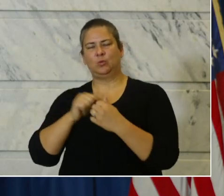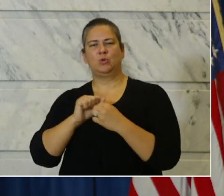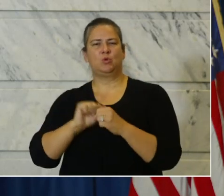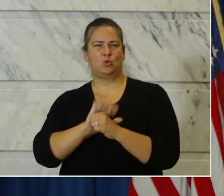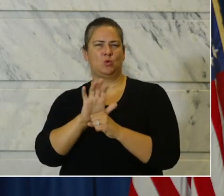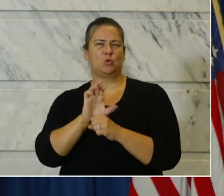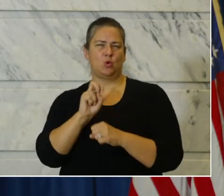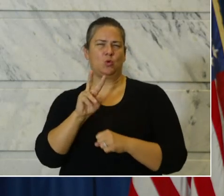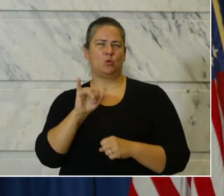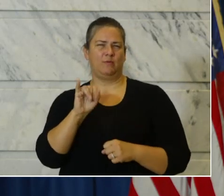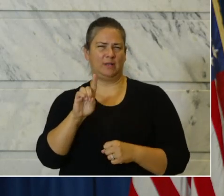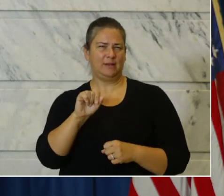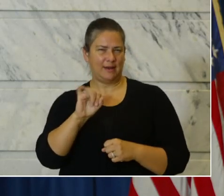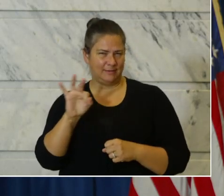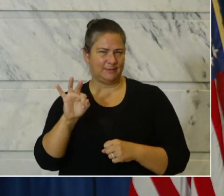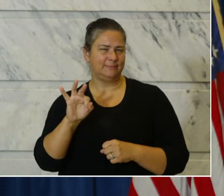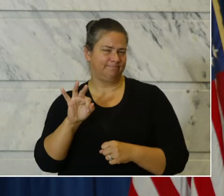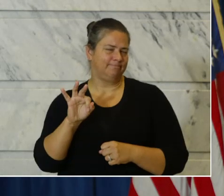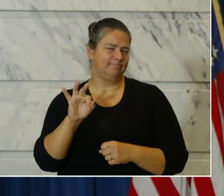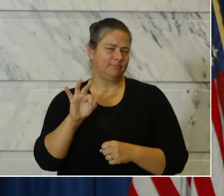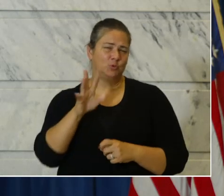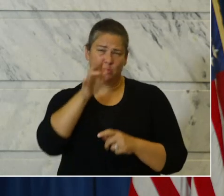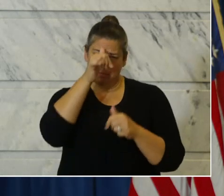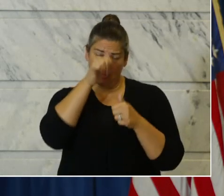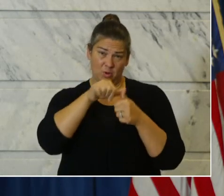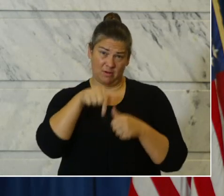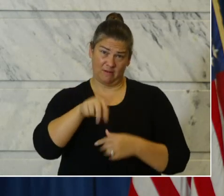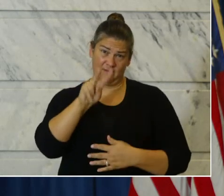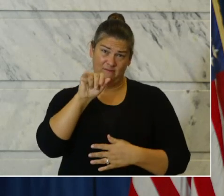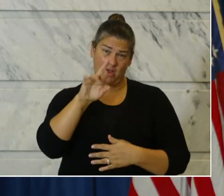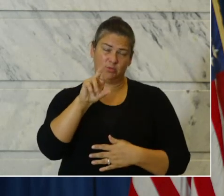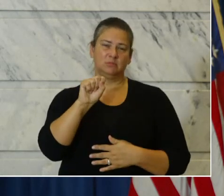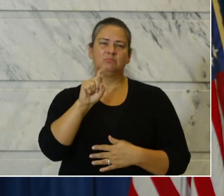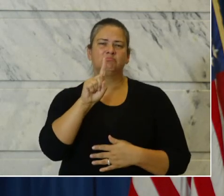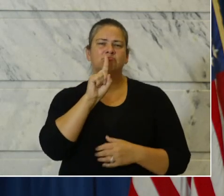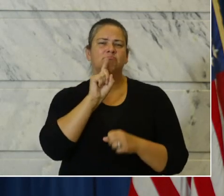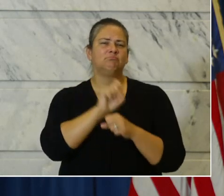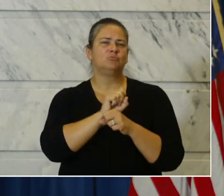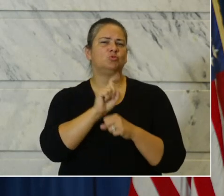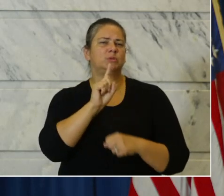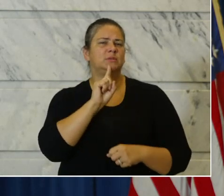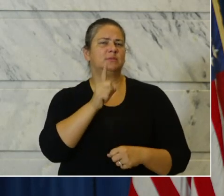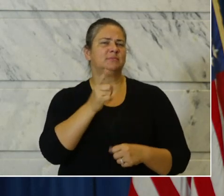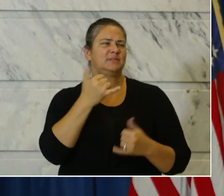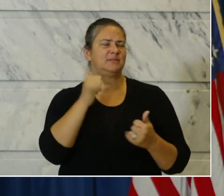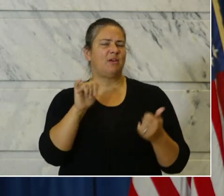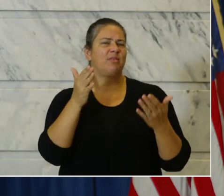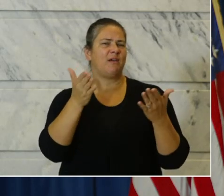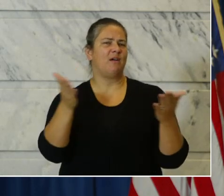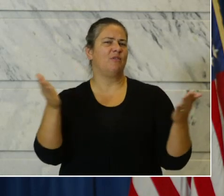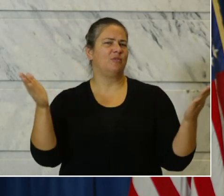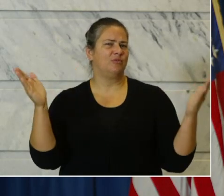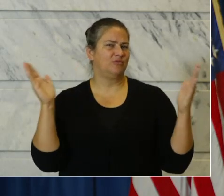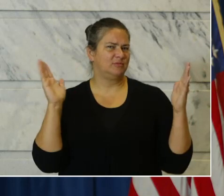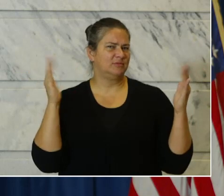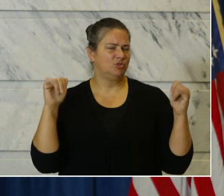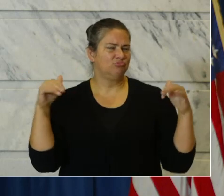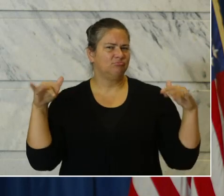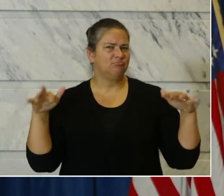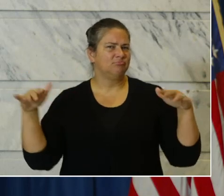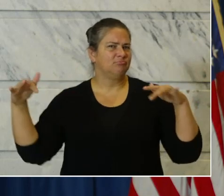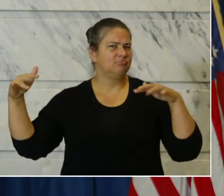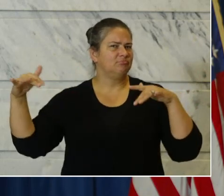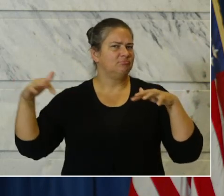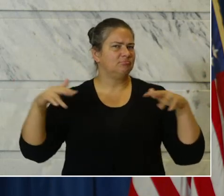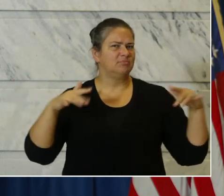So remember, this virus is very, very real, and it's still out there. So let's make sure that we light our homes